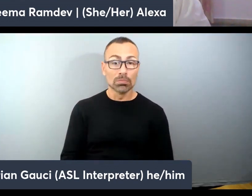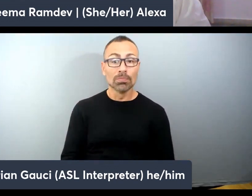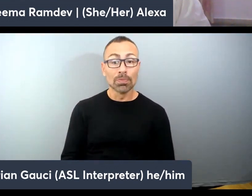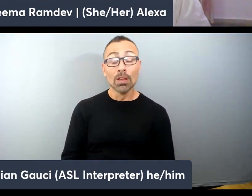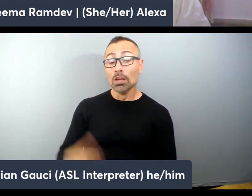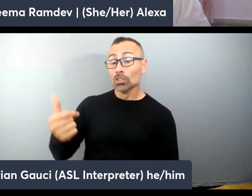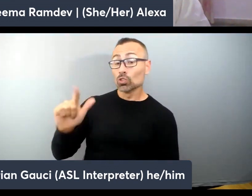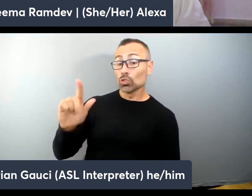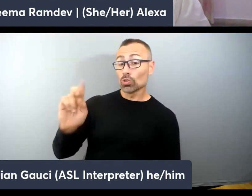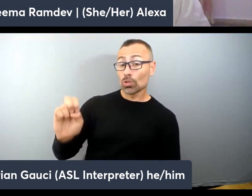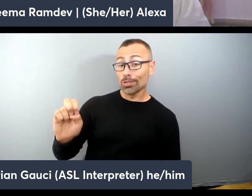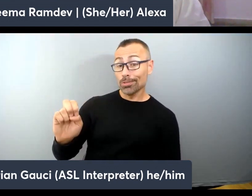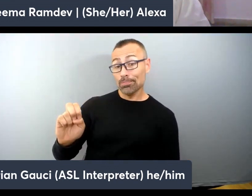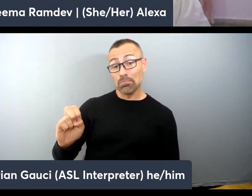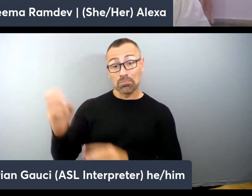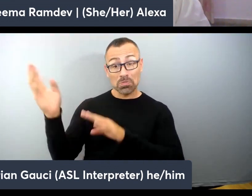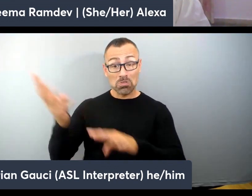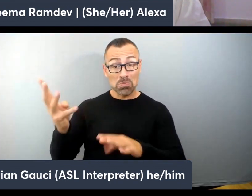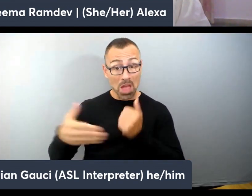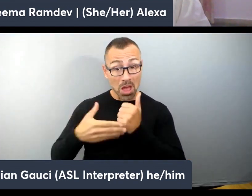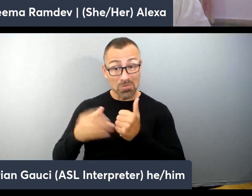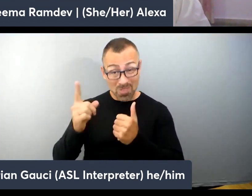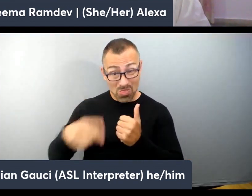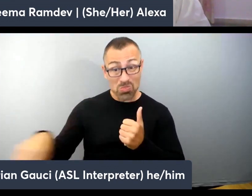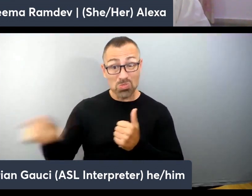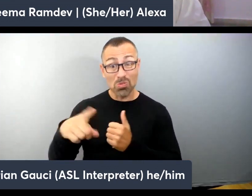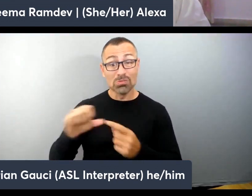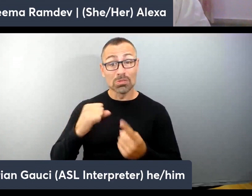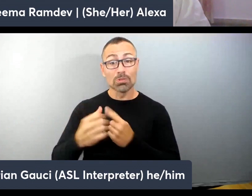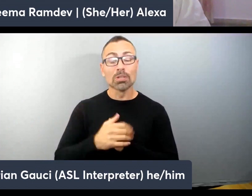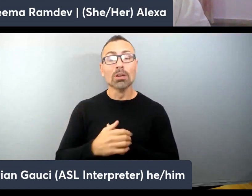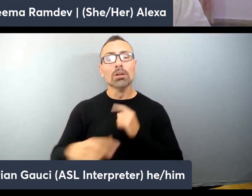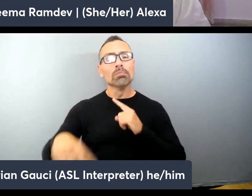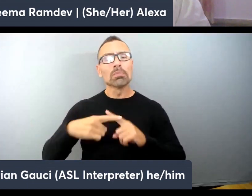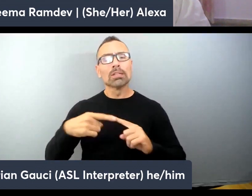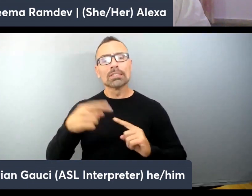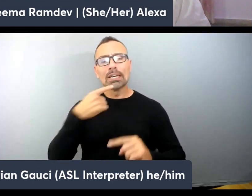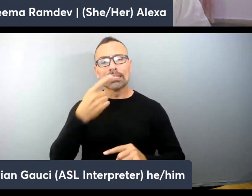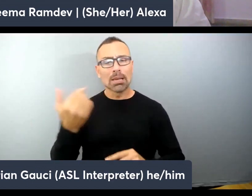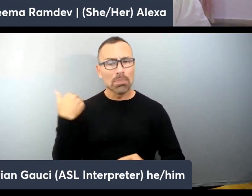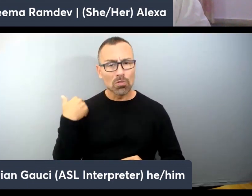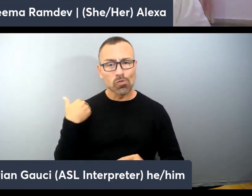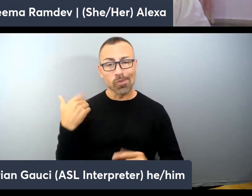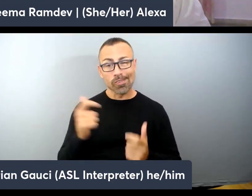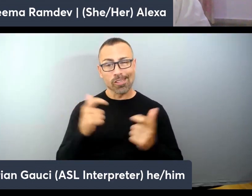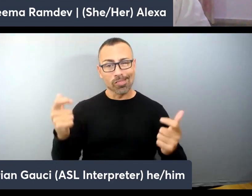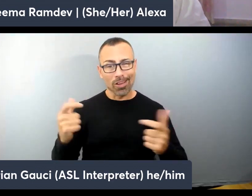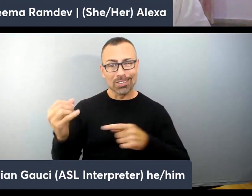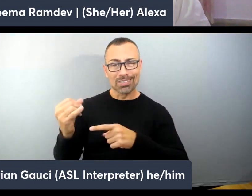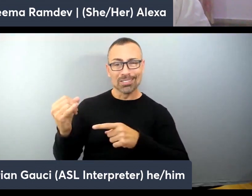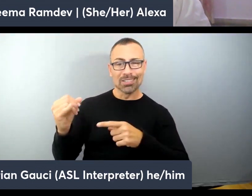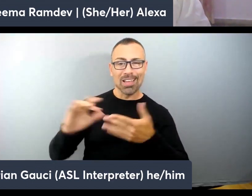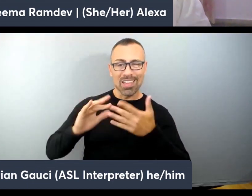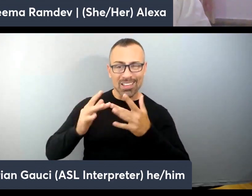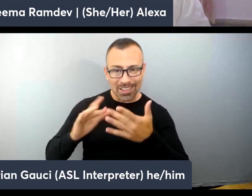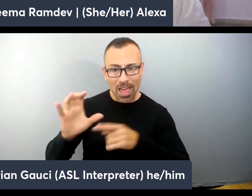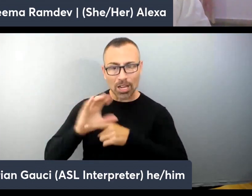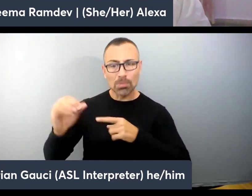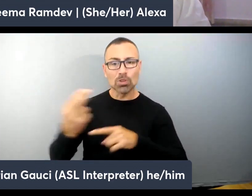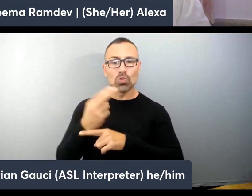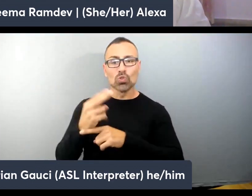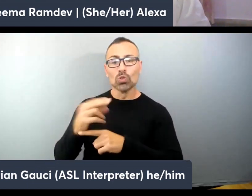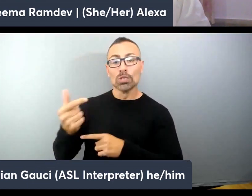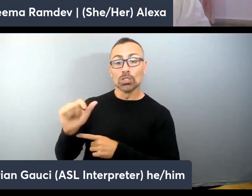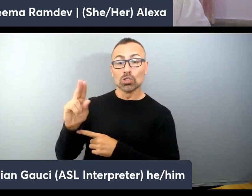can help with this type of use cases. And as I mentioned previously, large fintech company uses Glue streaming to process weblogs to